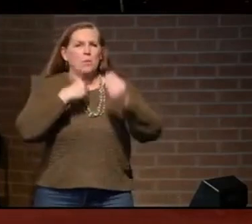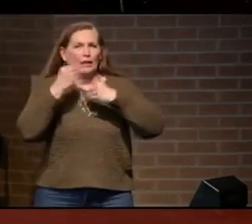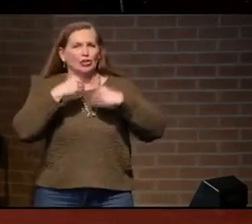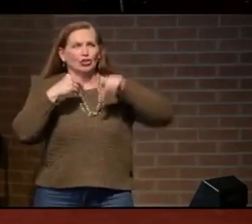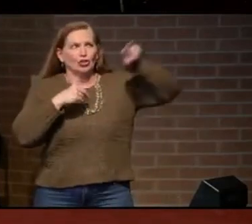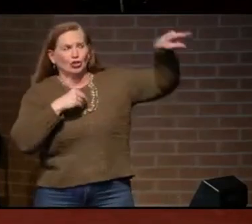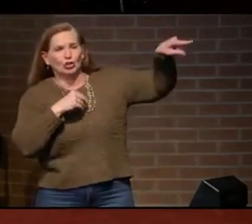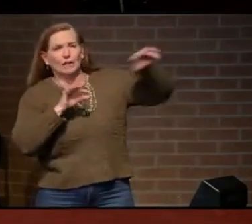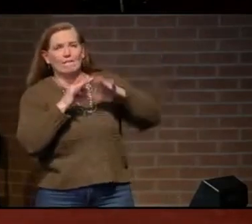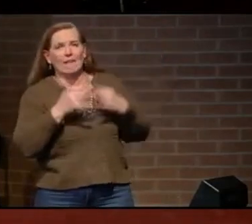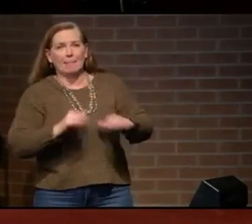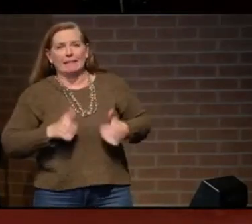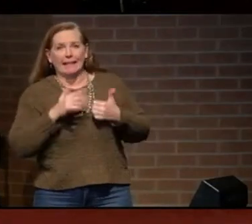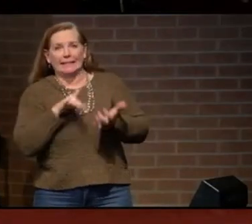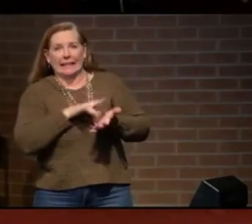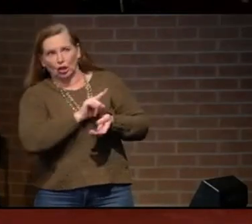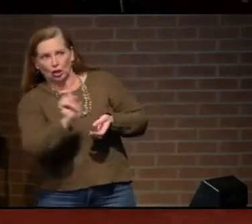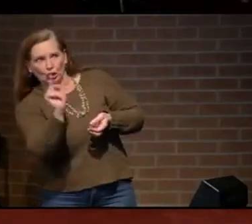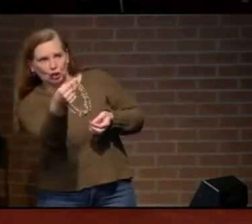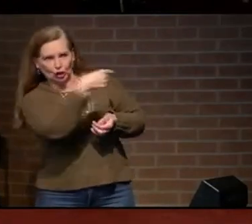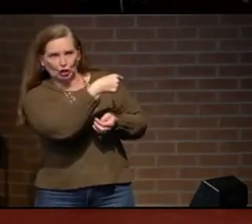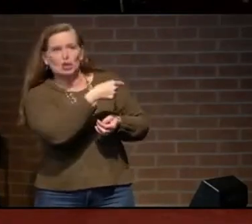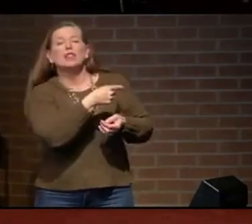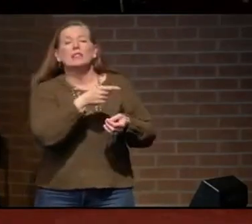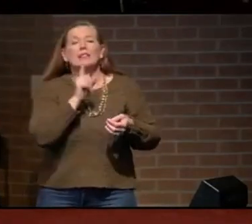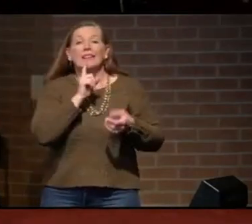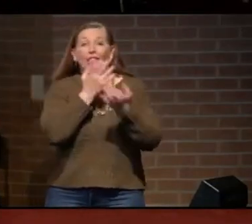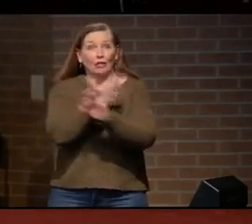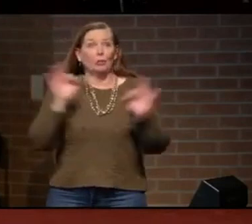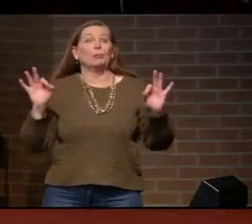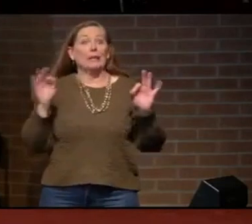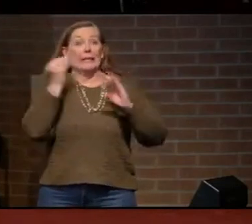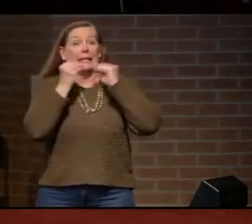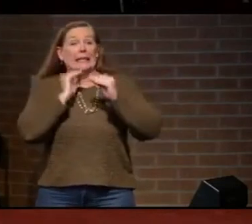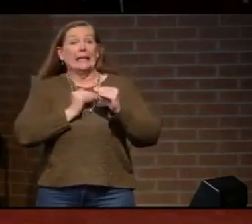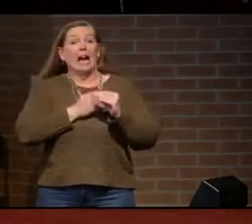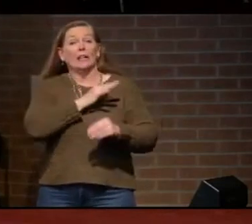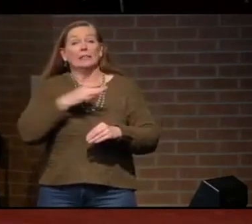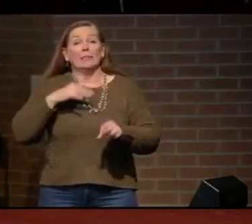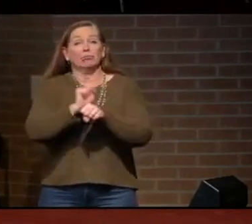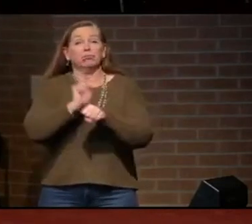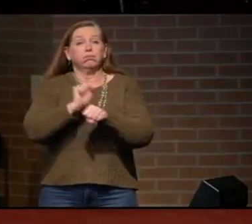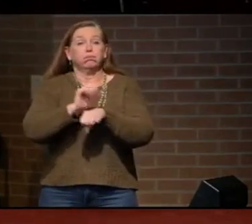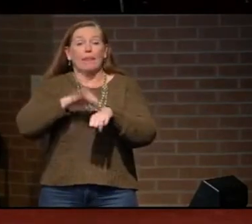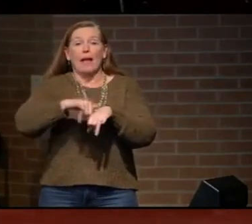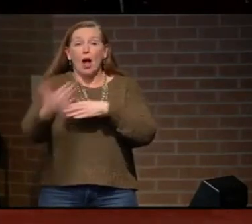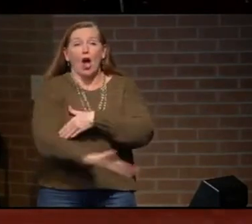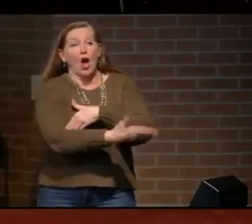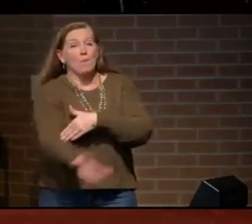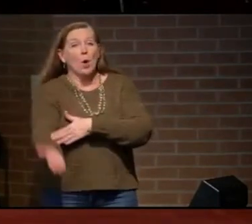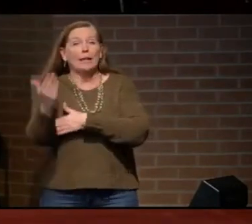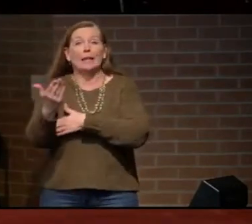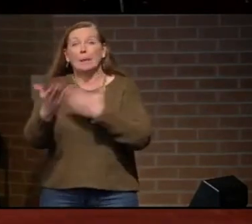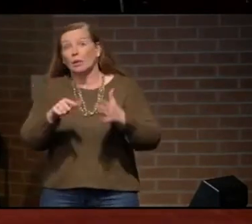over here in the Family Life Center, just right around the corner. It is a free brunch. Our staff has been working on it all morning. Maybe you start